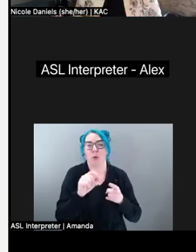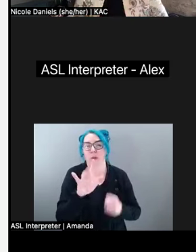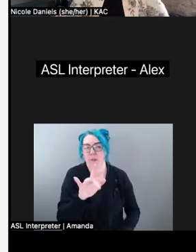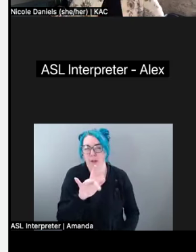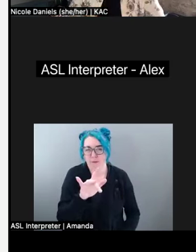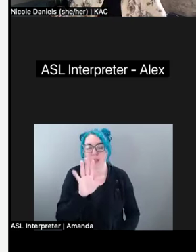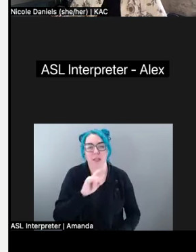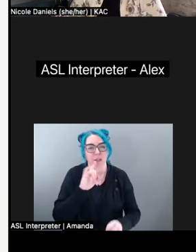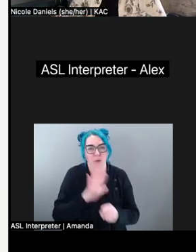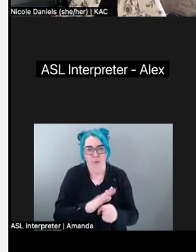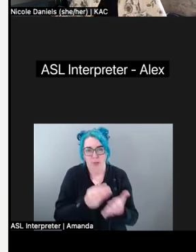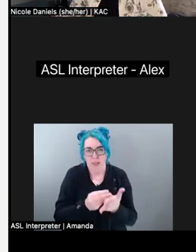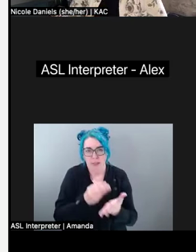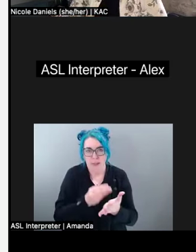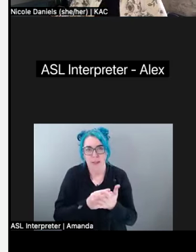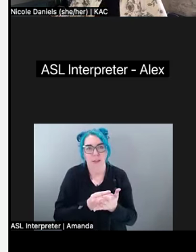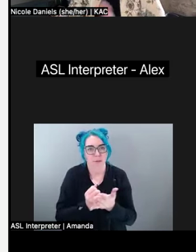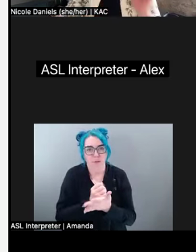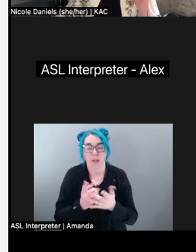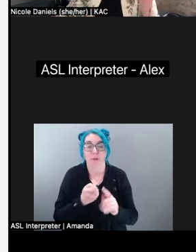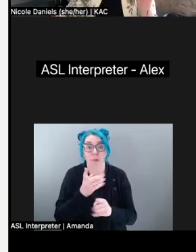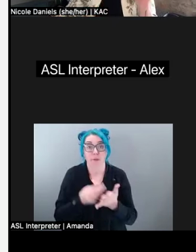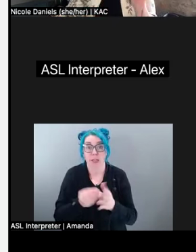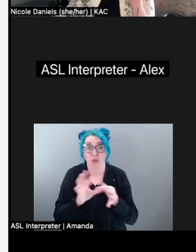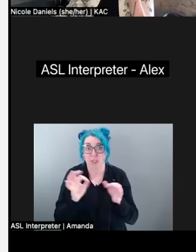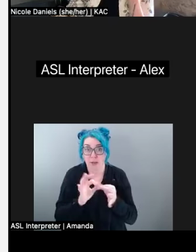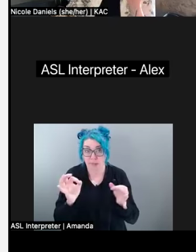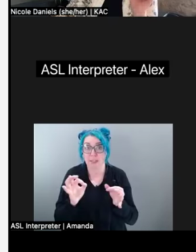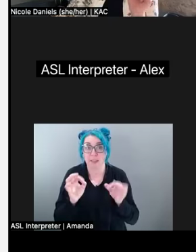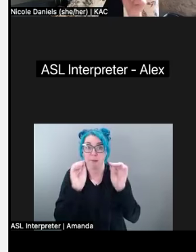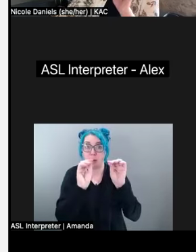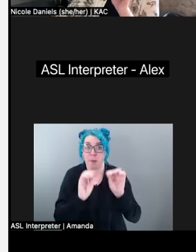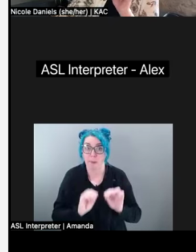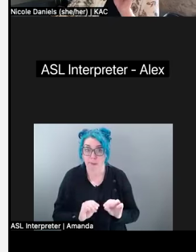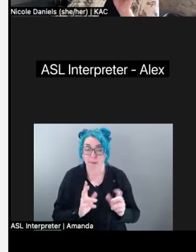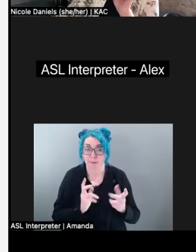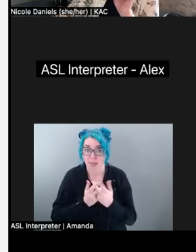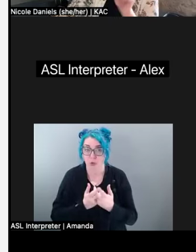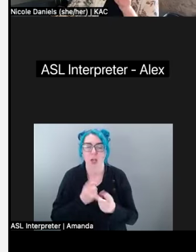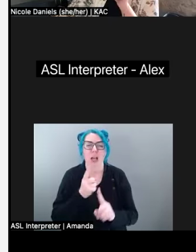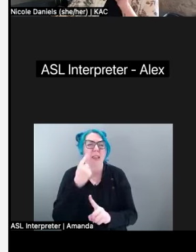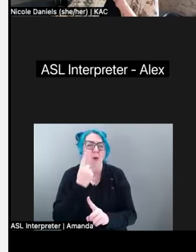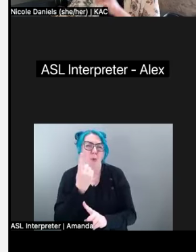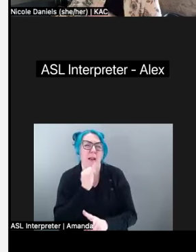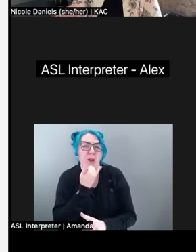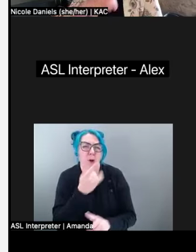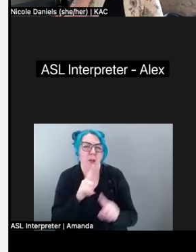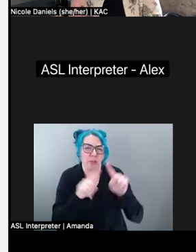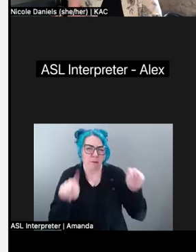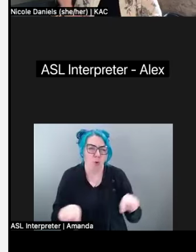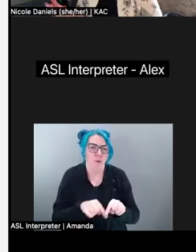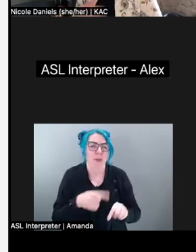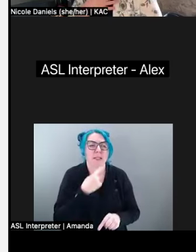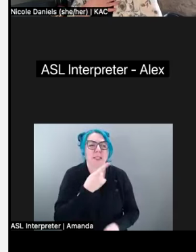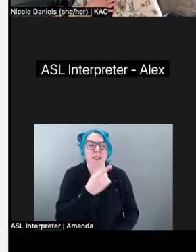outlined in your financial statements. I will say there's a little error on the form. I think it says do not edit orange highlighted cells. That